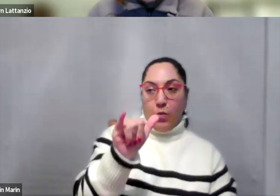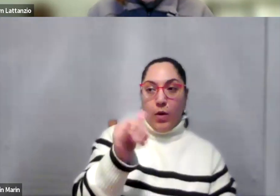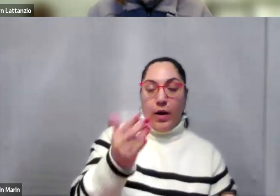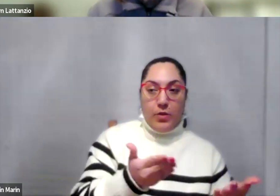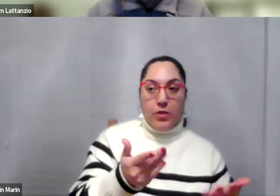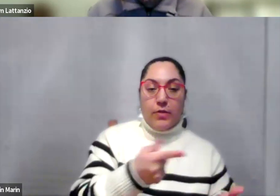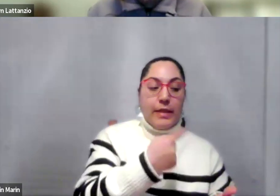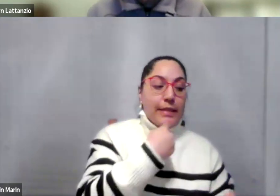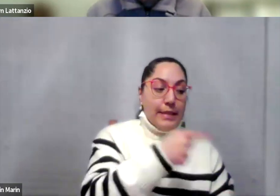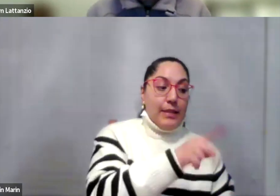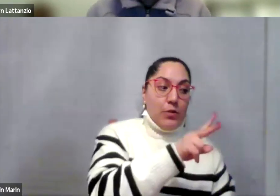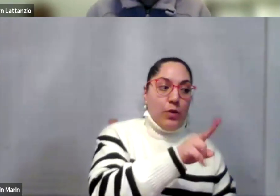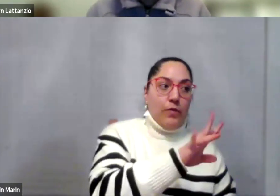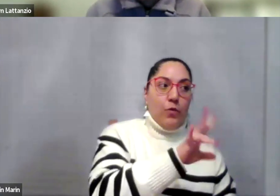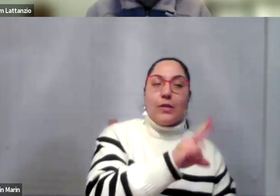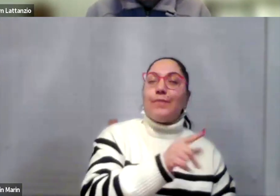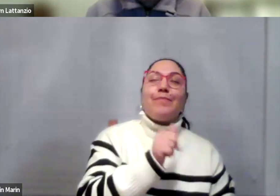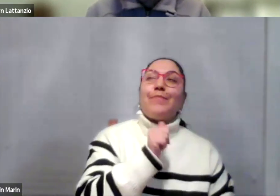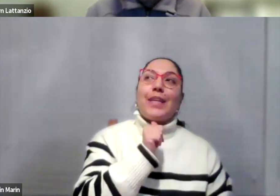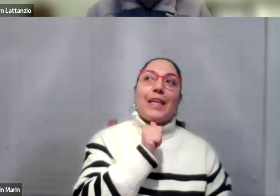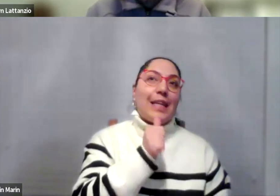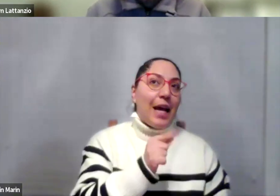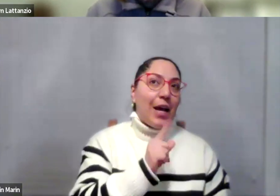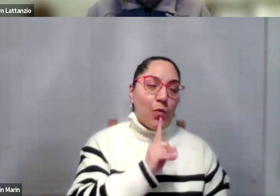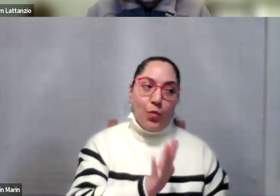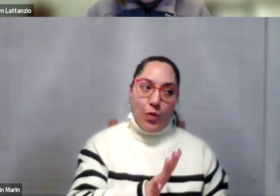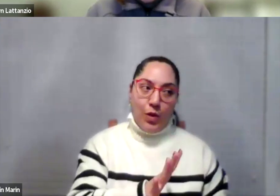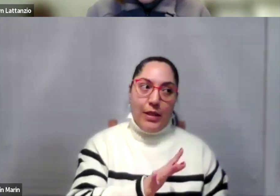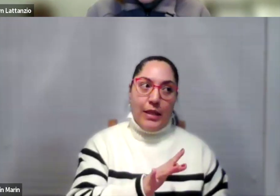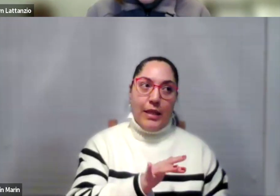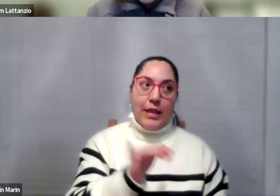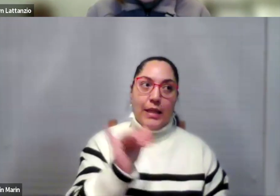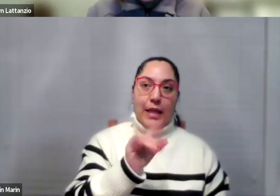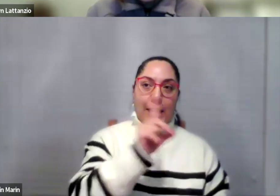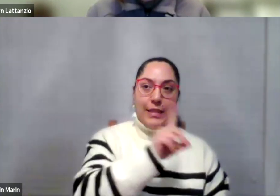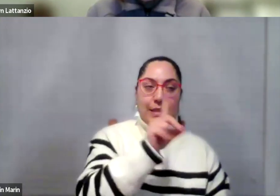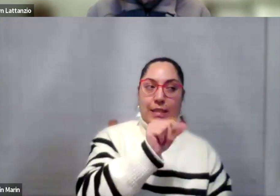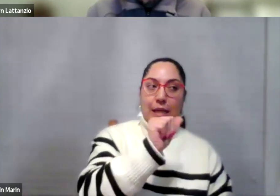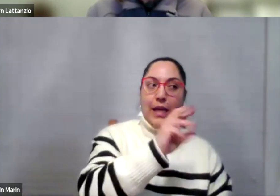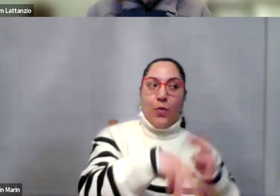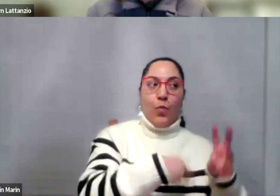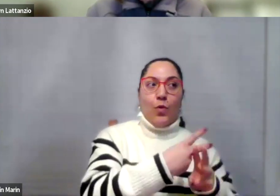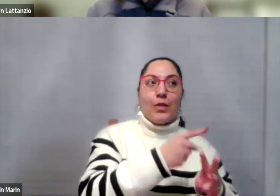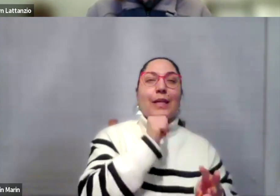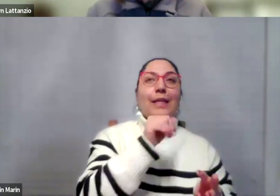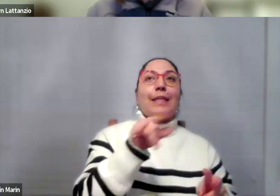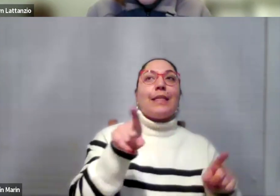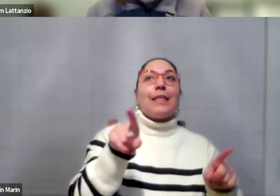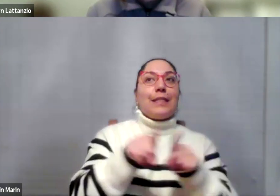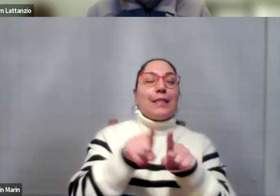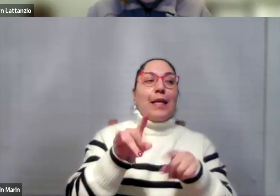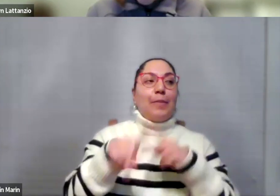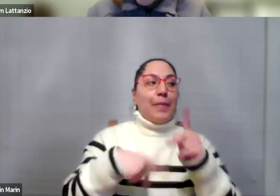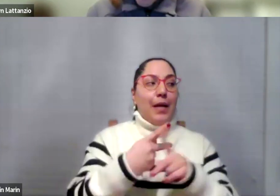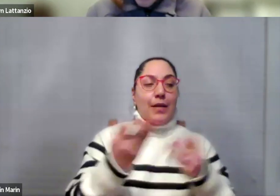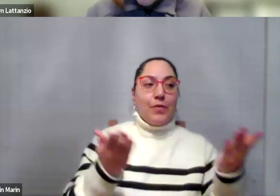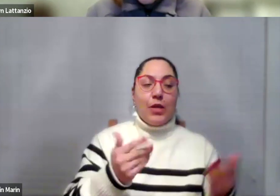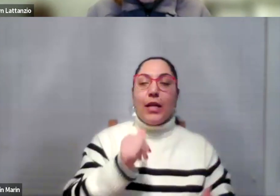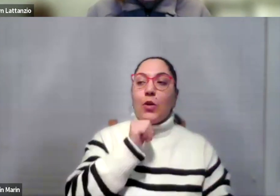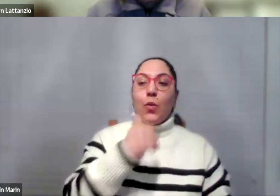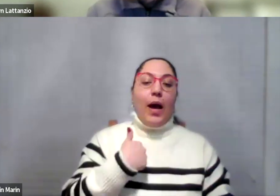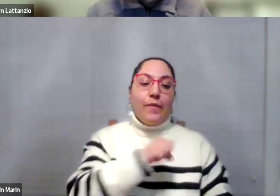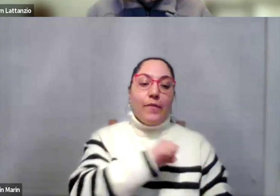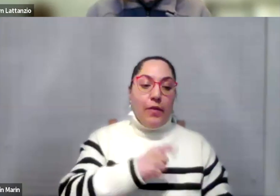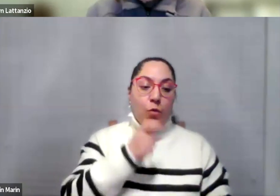they're 24/7. It's not the hands-on services that you get in the DDA world. You don't have staff that will cook for